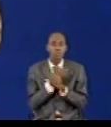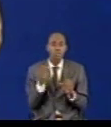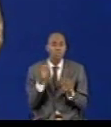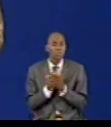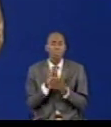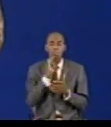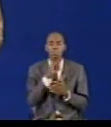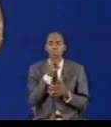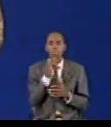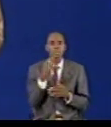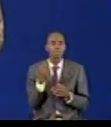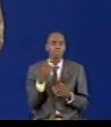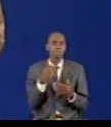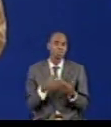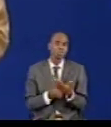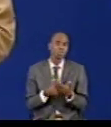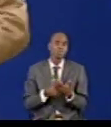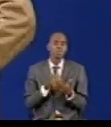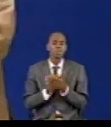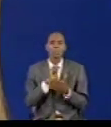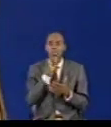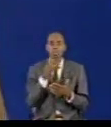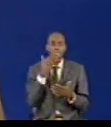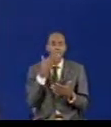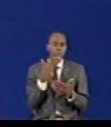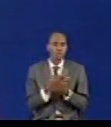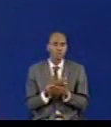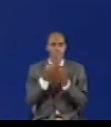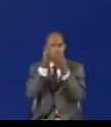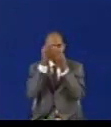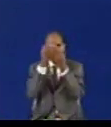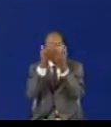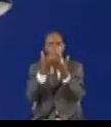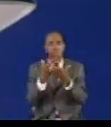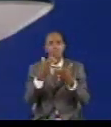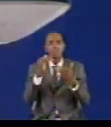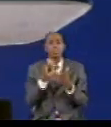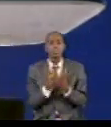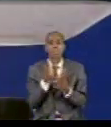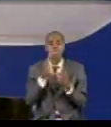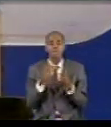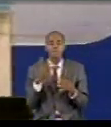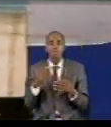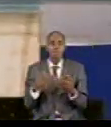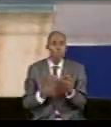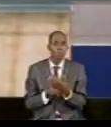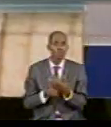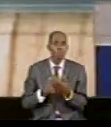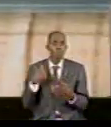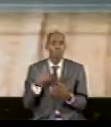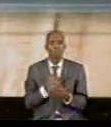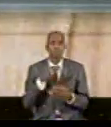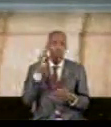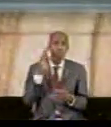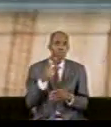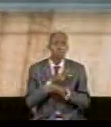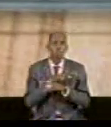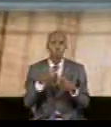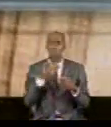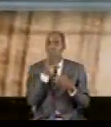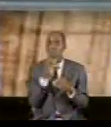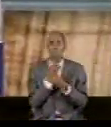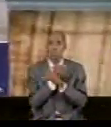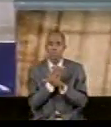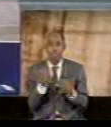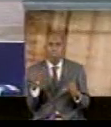Good news, glad tidings. If the gospel we preach does not save